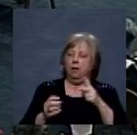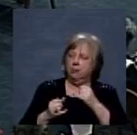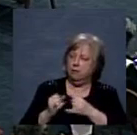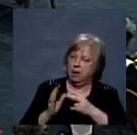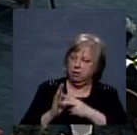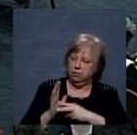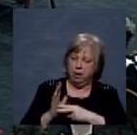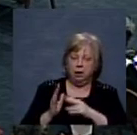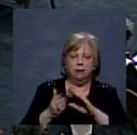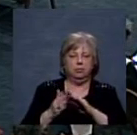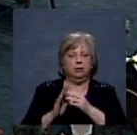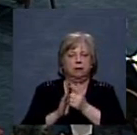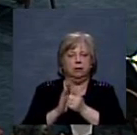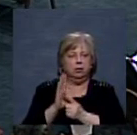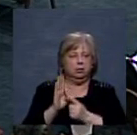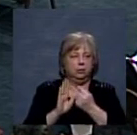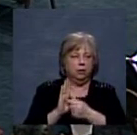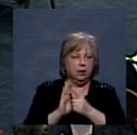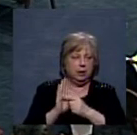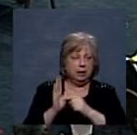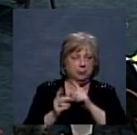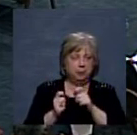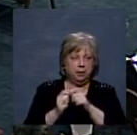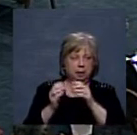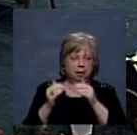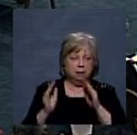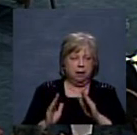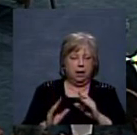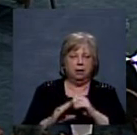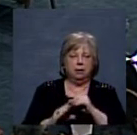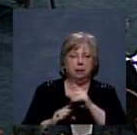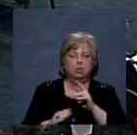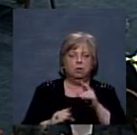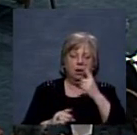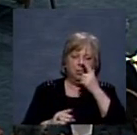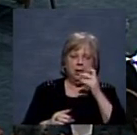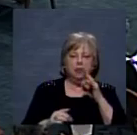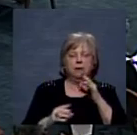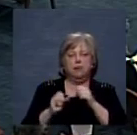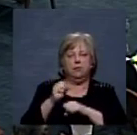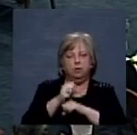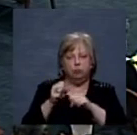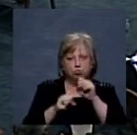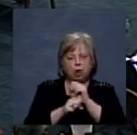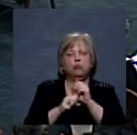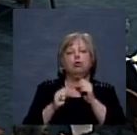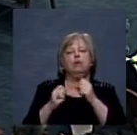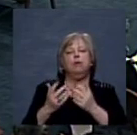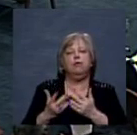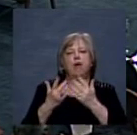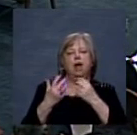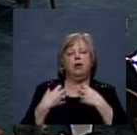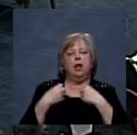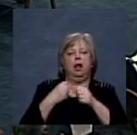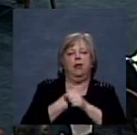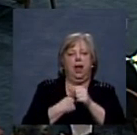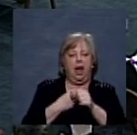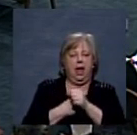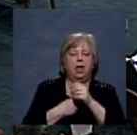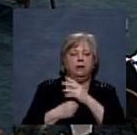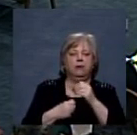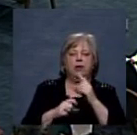reading, please. An ordinance to condemn a certain structure in the city of Little Rock, Arkansas, with structural fire and health hazard, providing for summary abatement procedures, directing